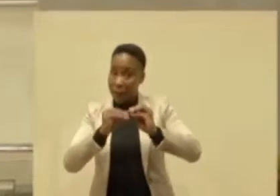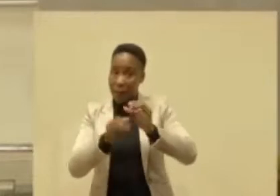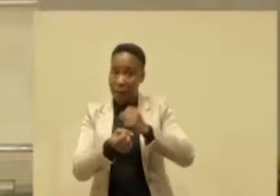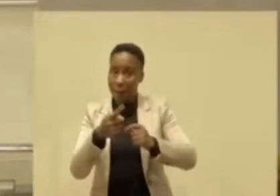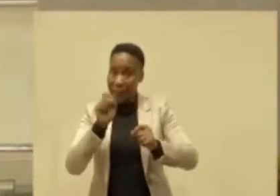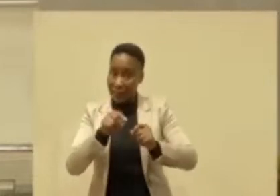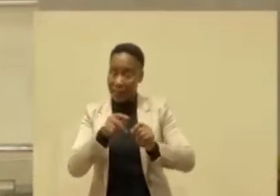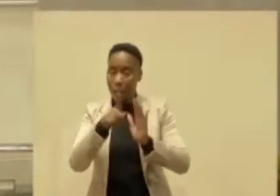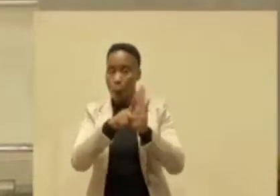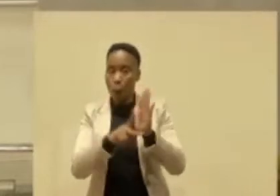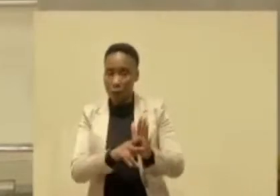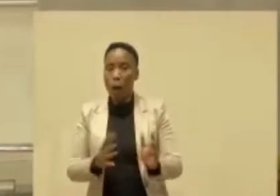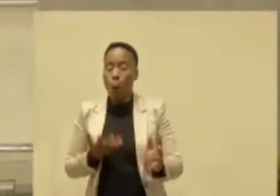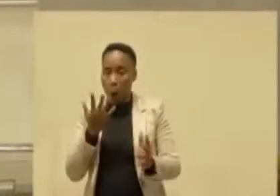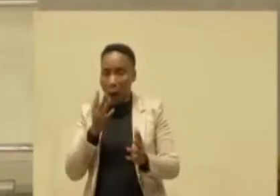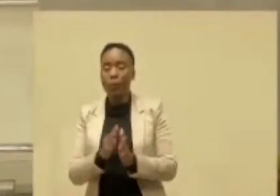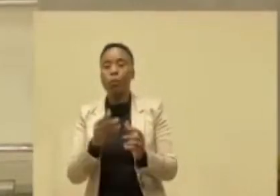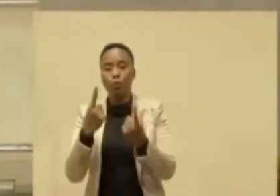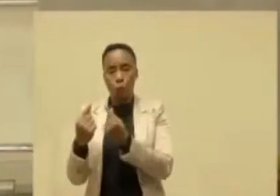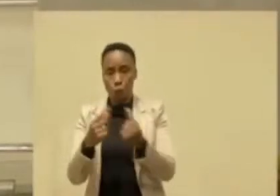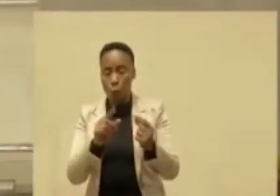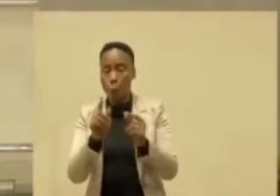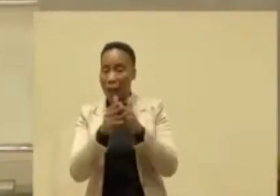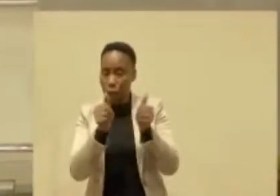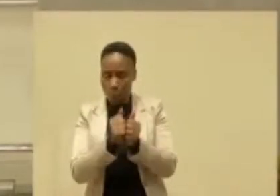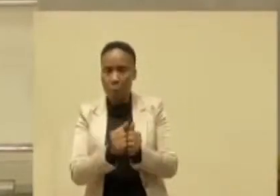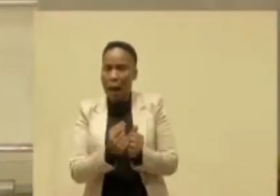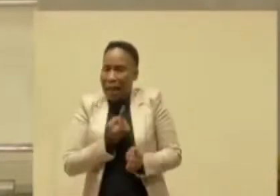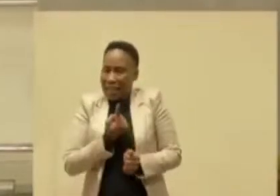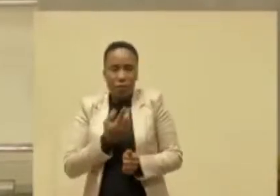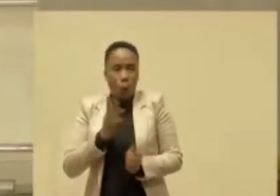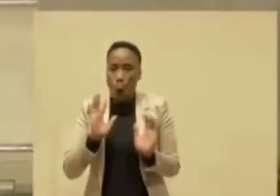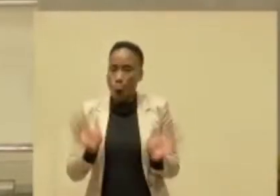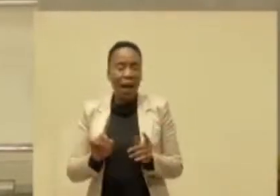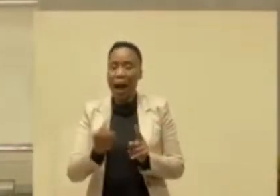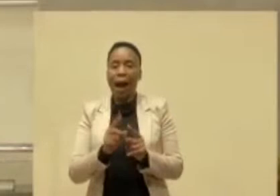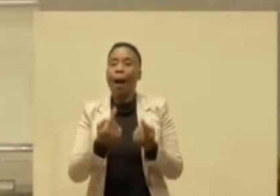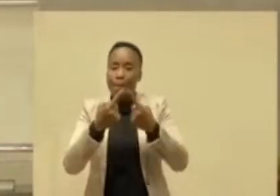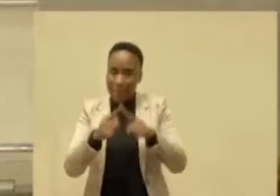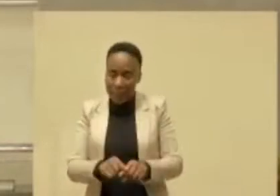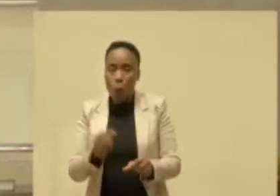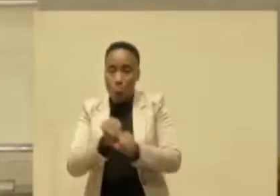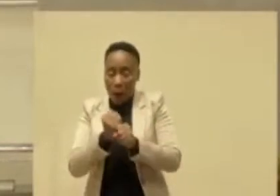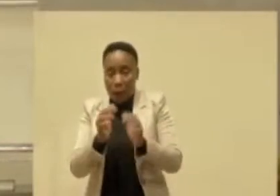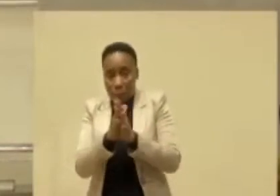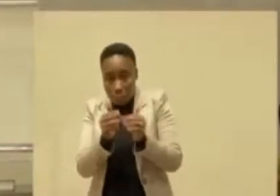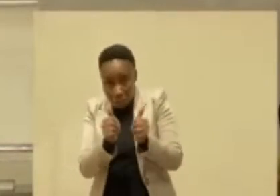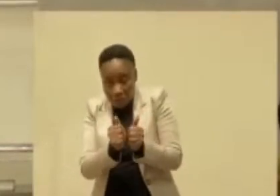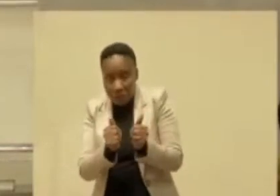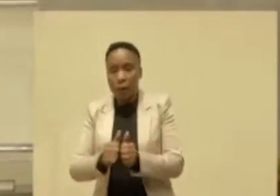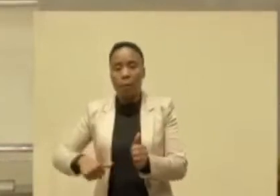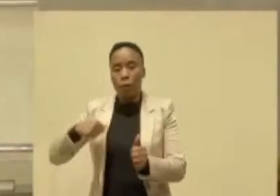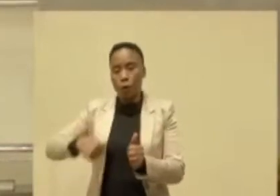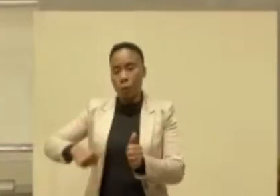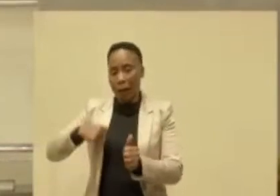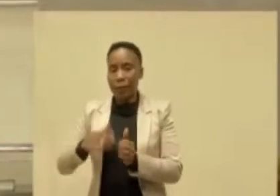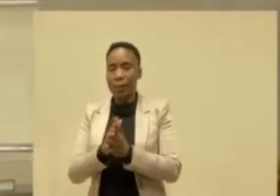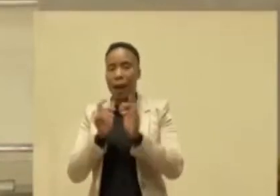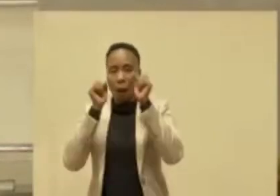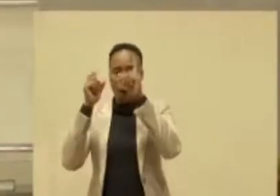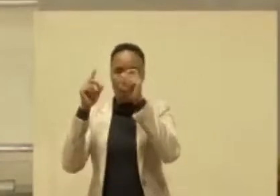and we want to workshop not only ourselves but also work in partnership with municipalities to raise